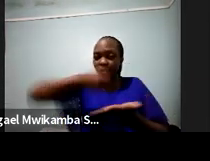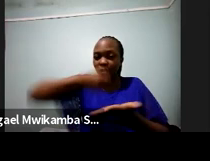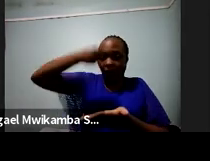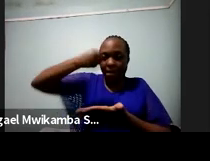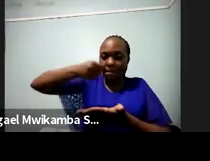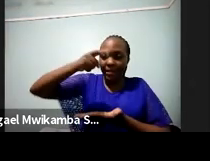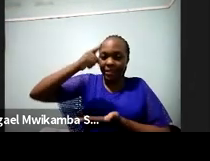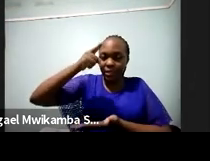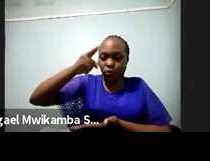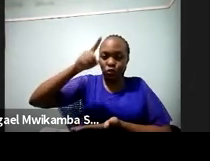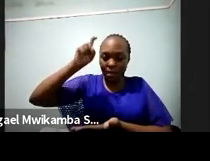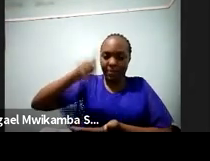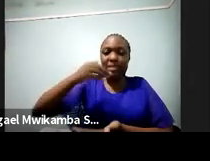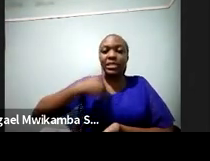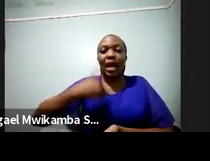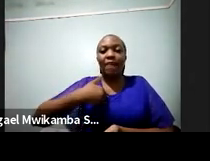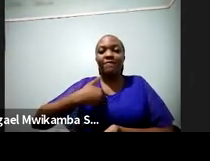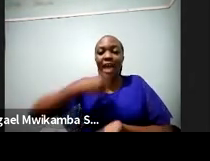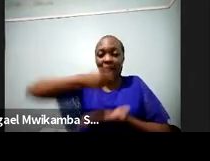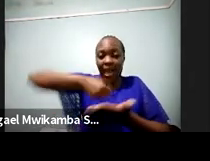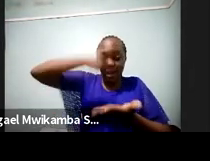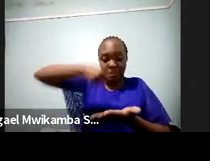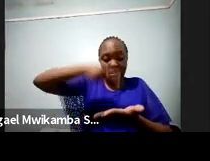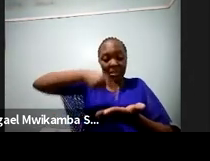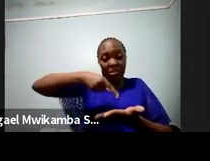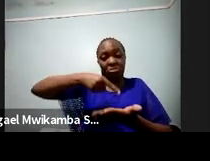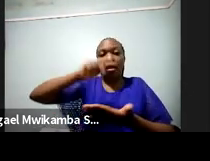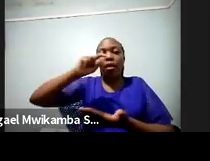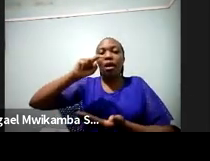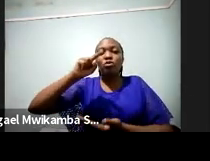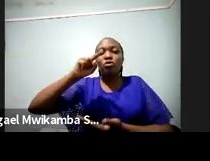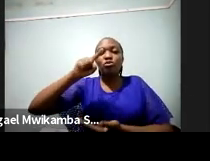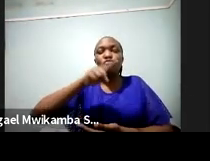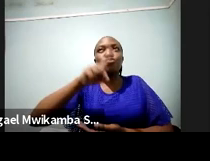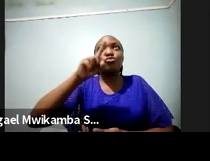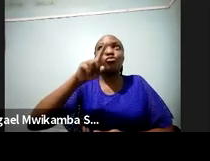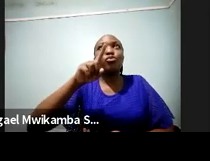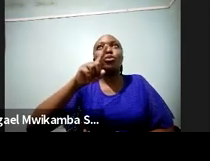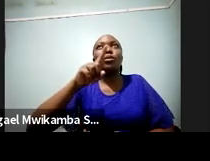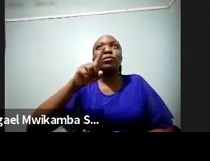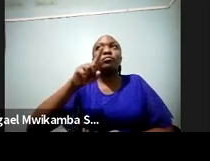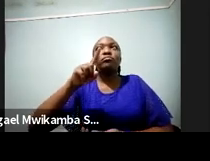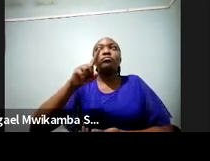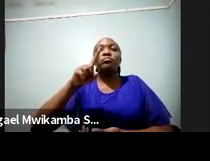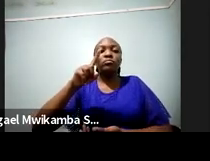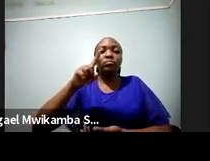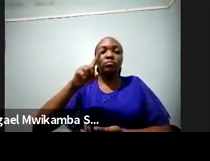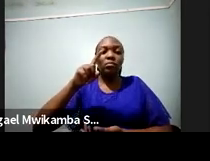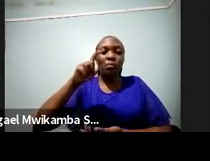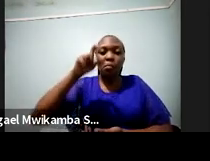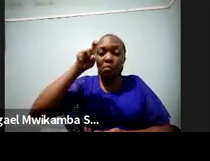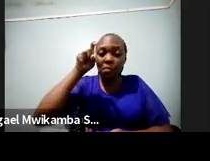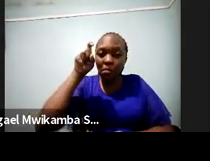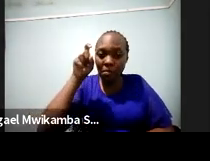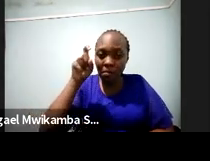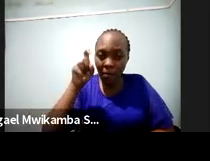your means. In other words, you can earn, but the rule of the thumb is that you have to live within your means. You try living